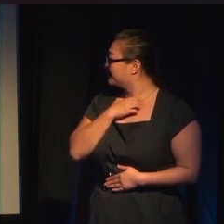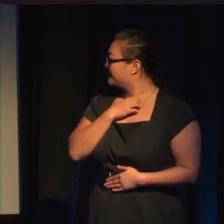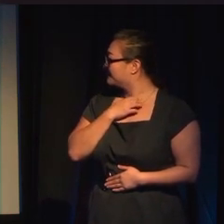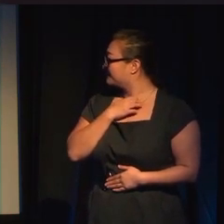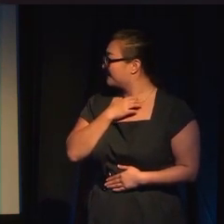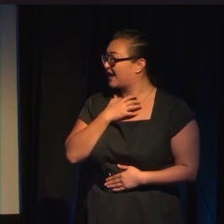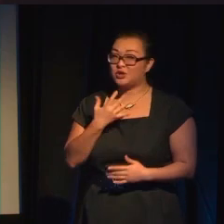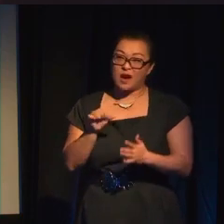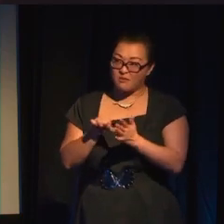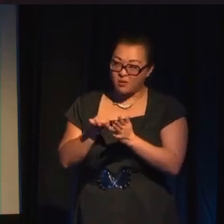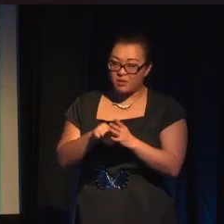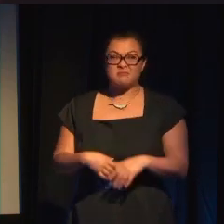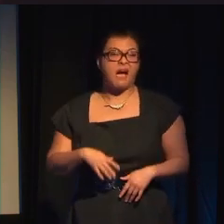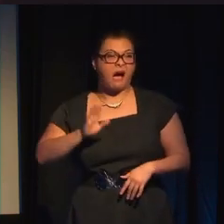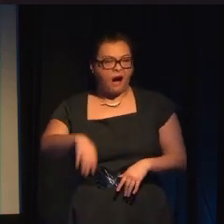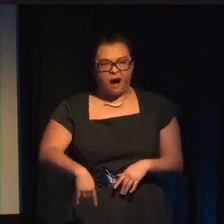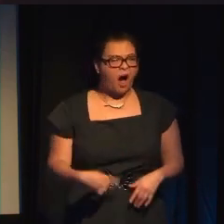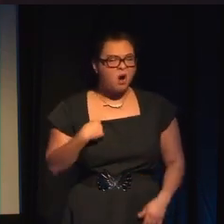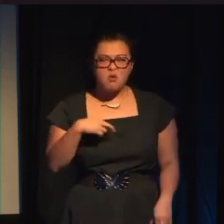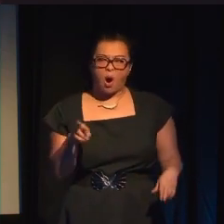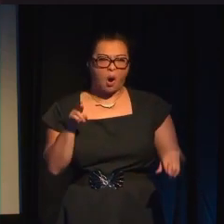Hi, lad. I was hoping to see you.